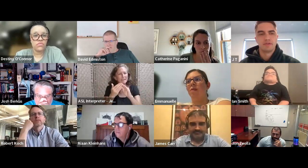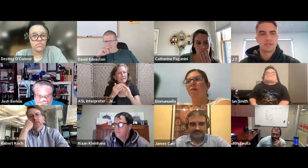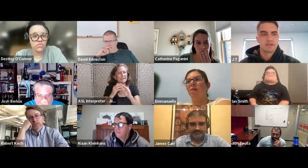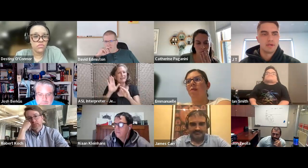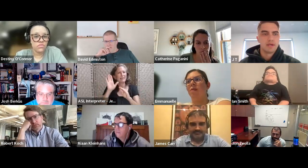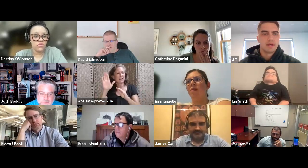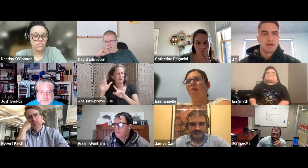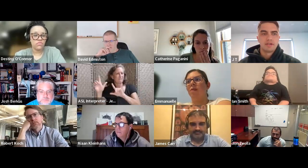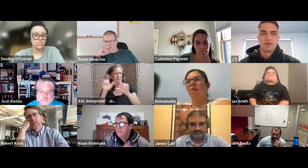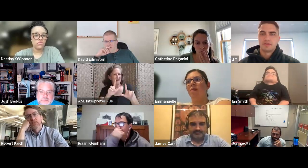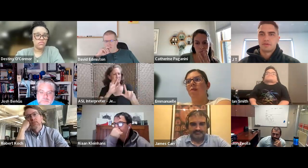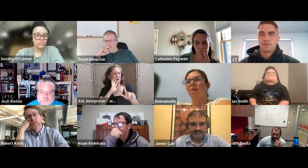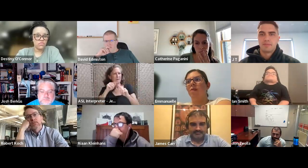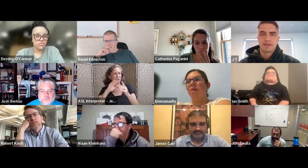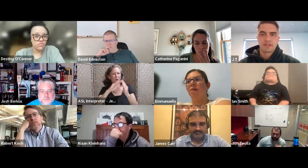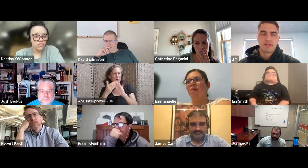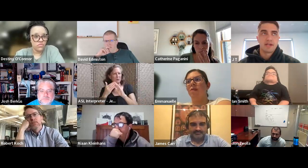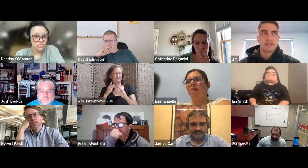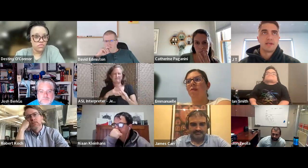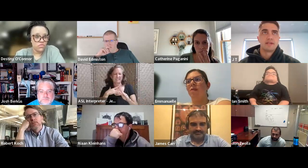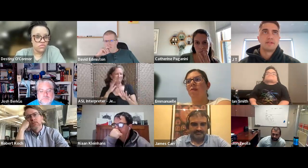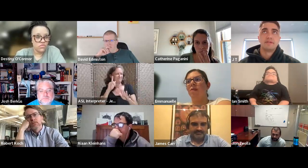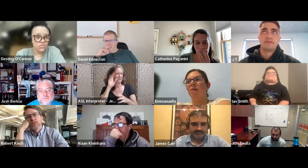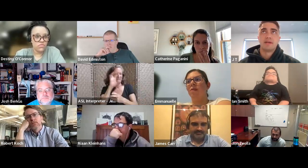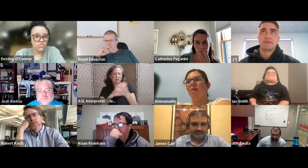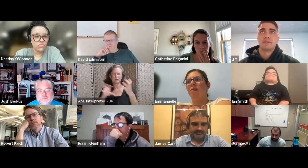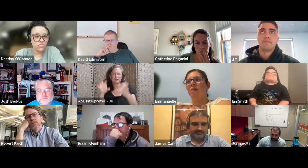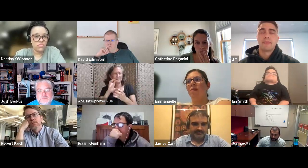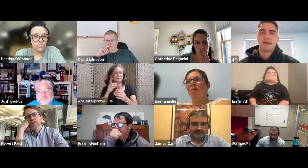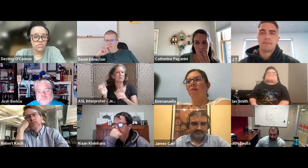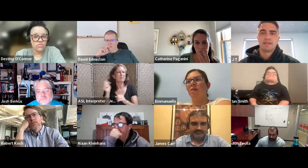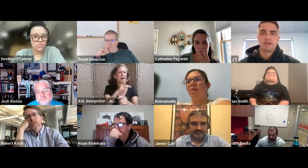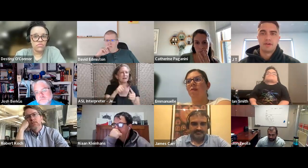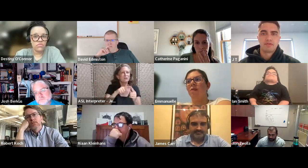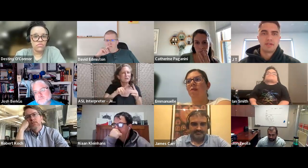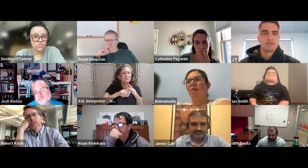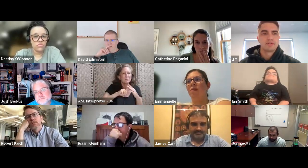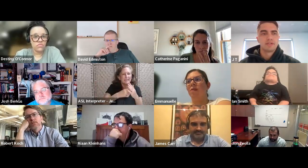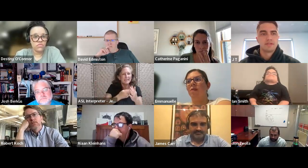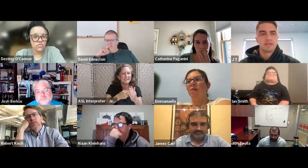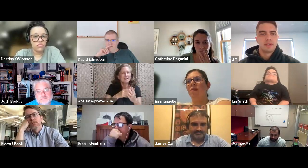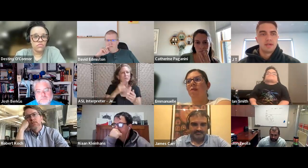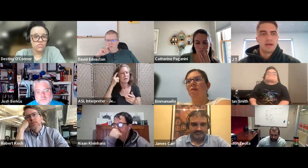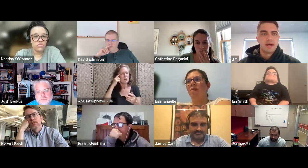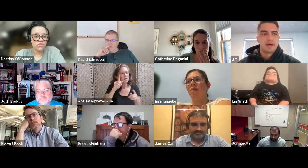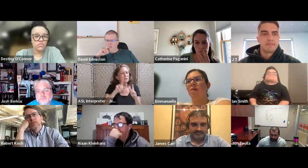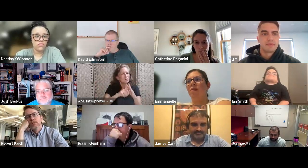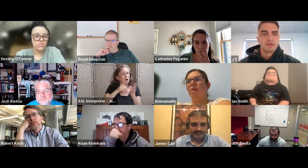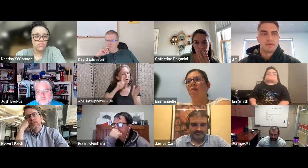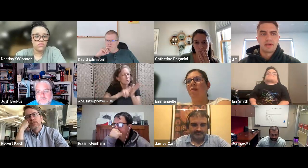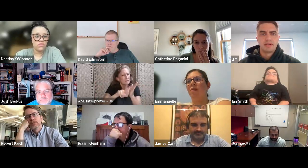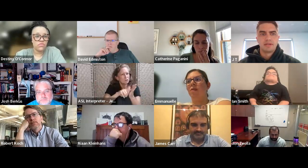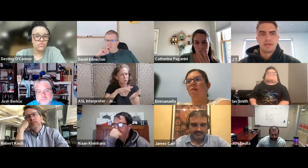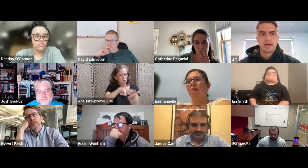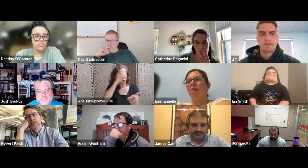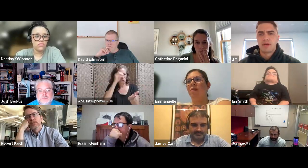bit confusing. So we sort of went back to scratch and started to develop some basic learning resources.